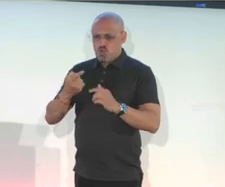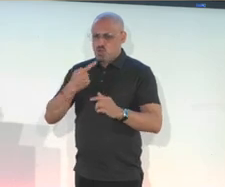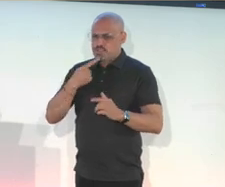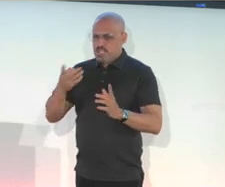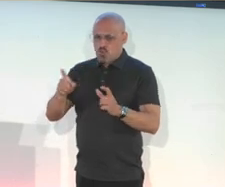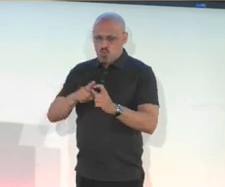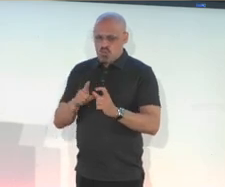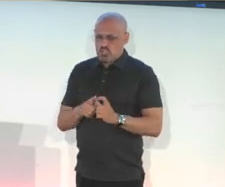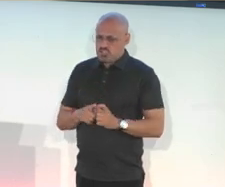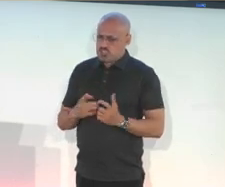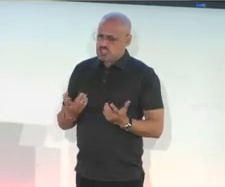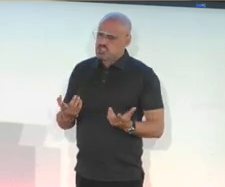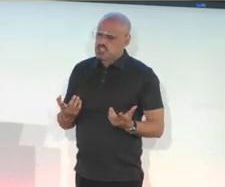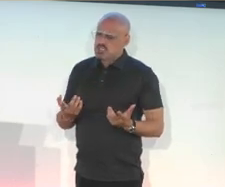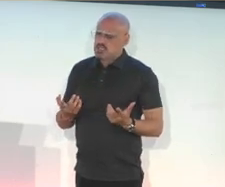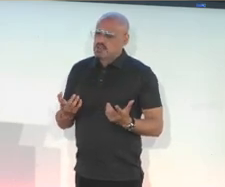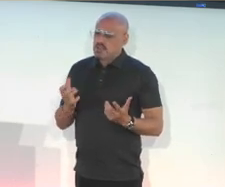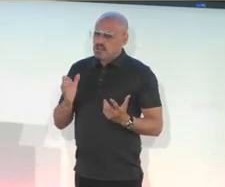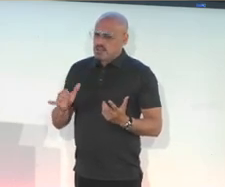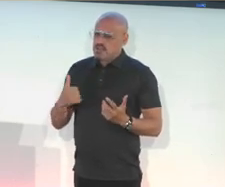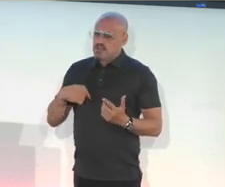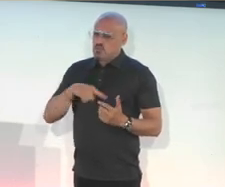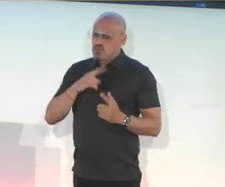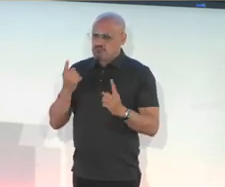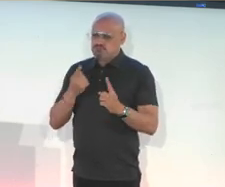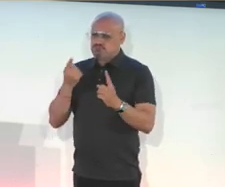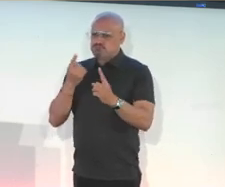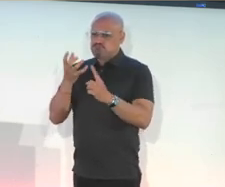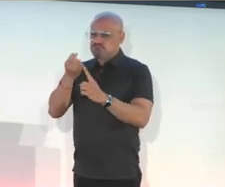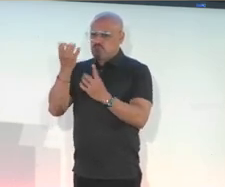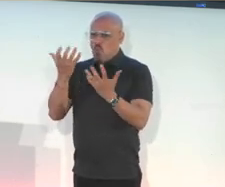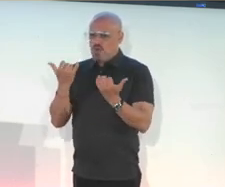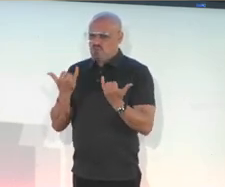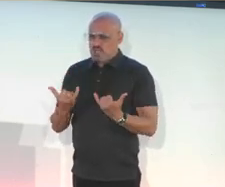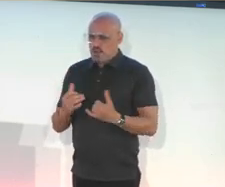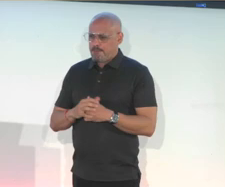words. And that's what we're striving for at the moment.